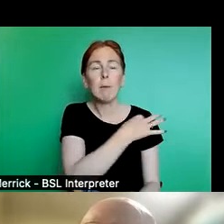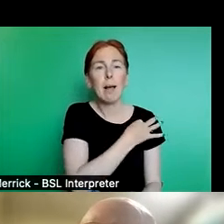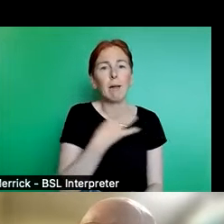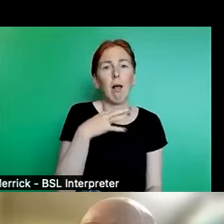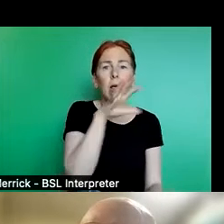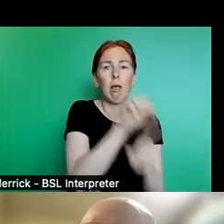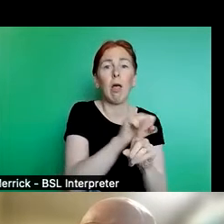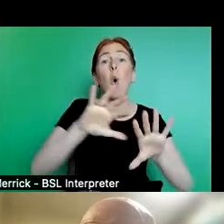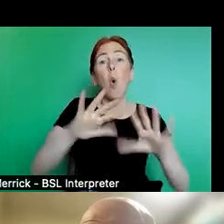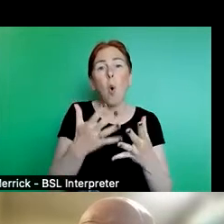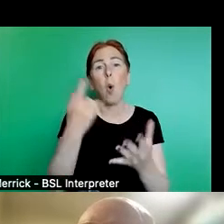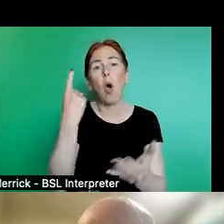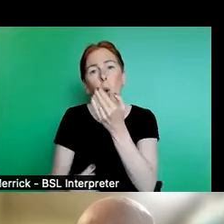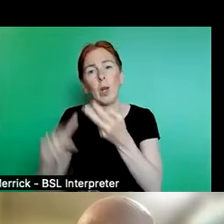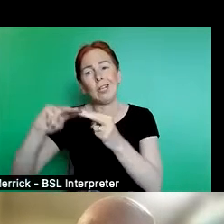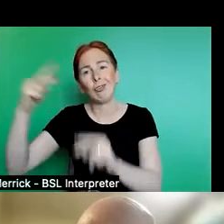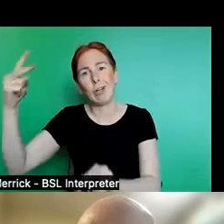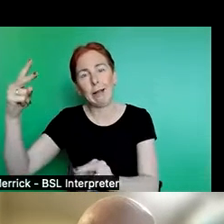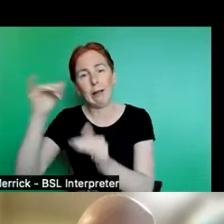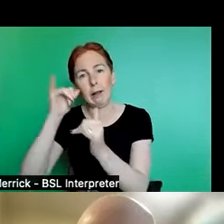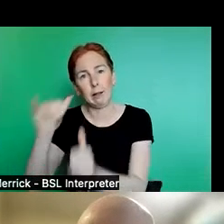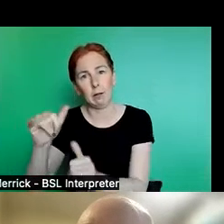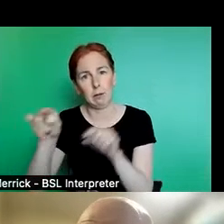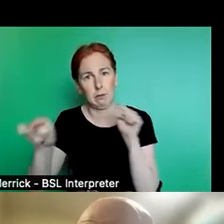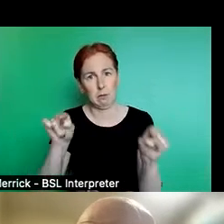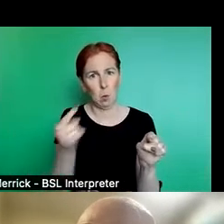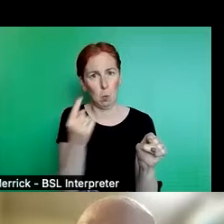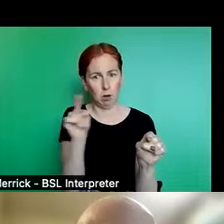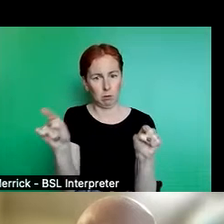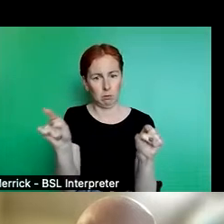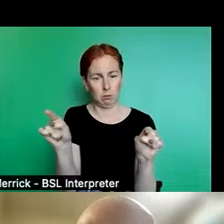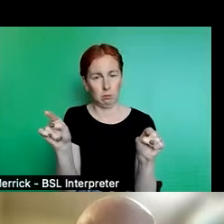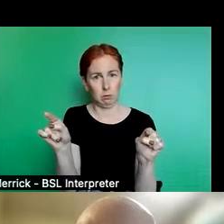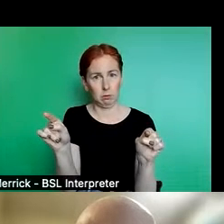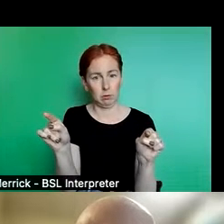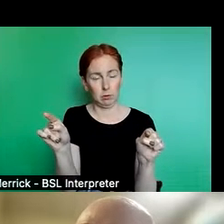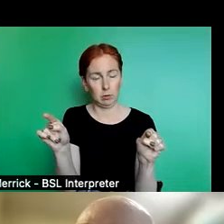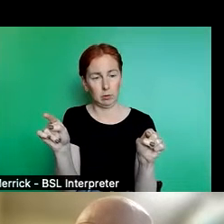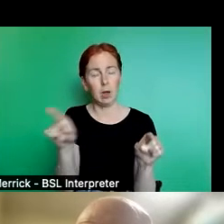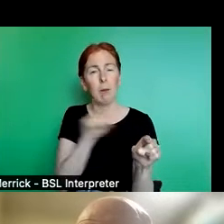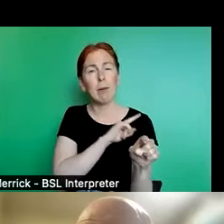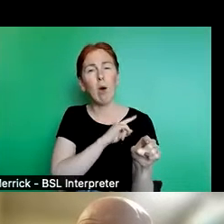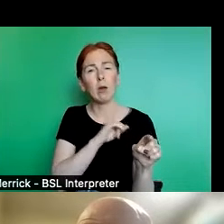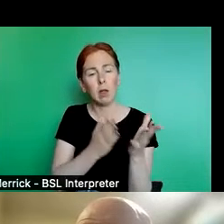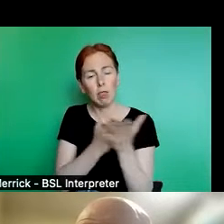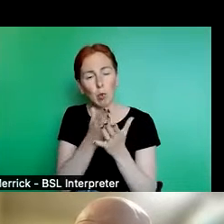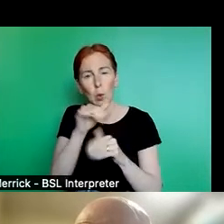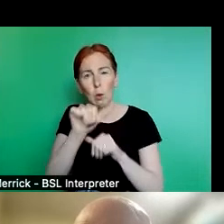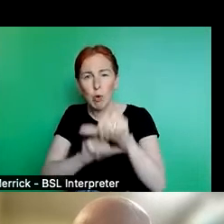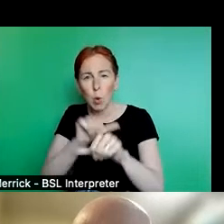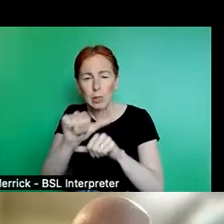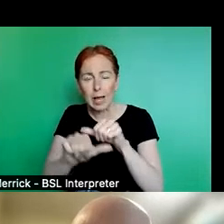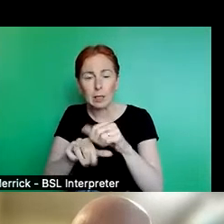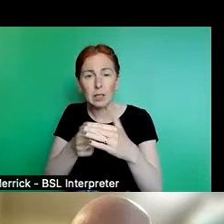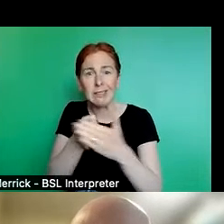So I think it's unlikely, to have a genetic diagnosis and not